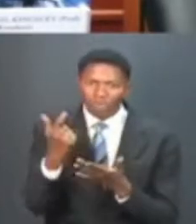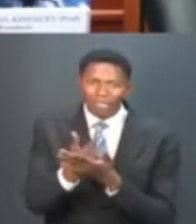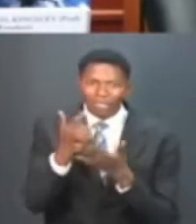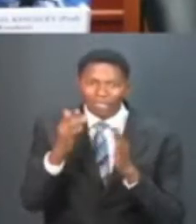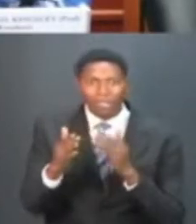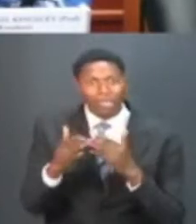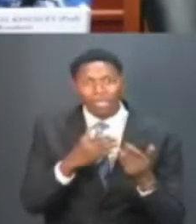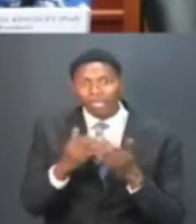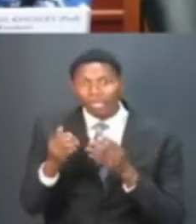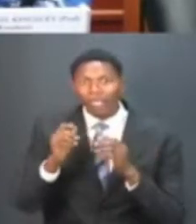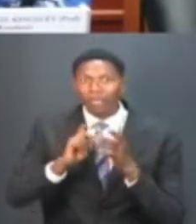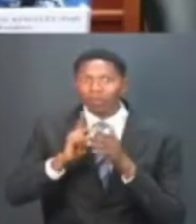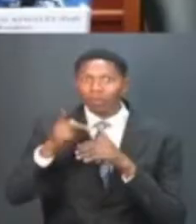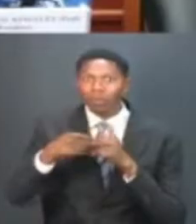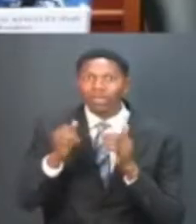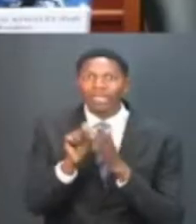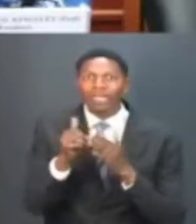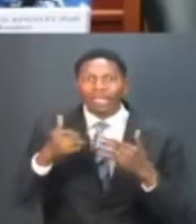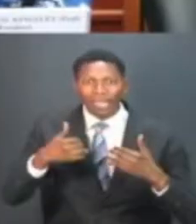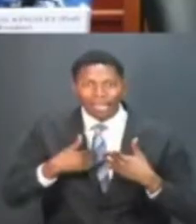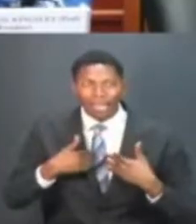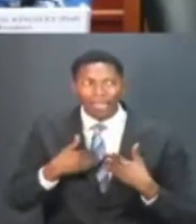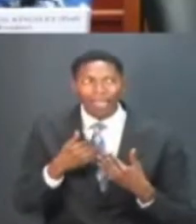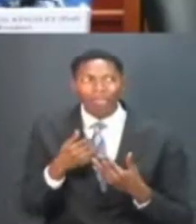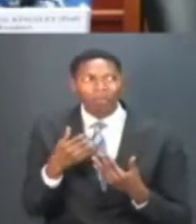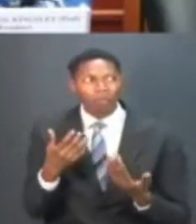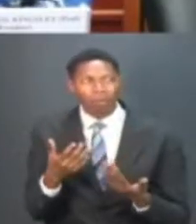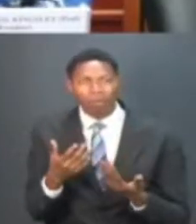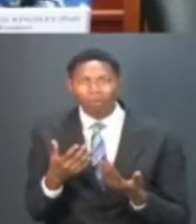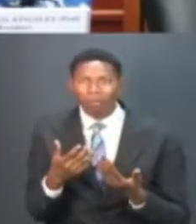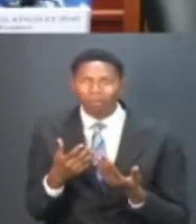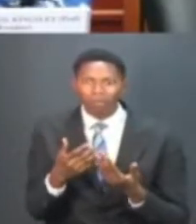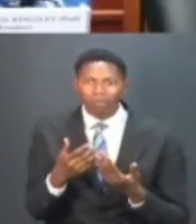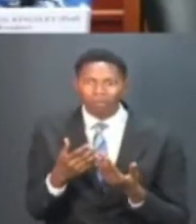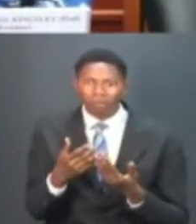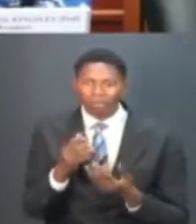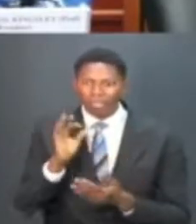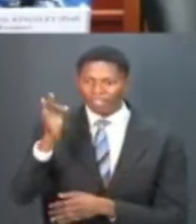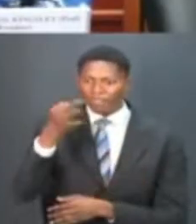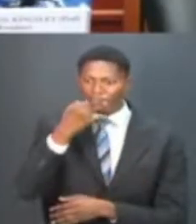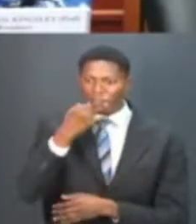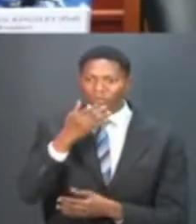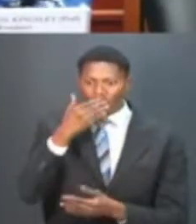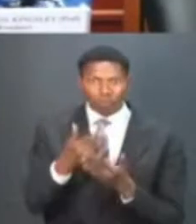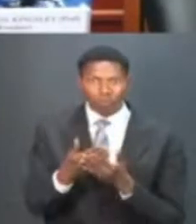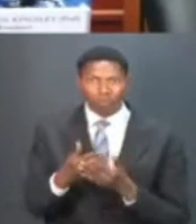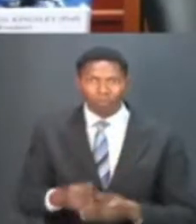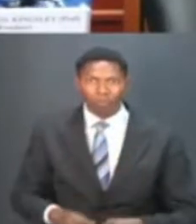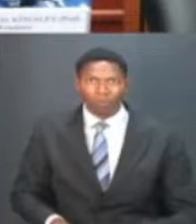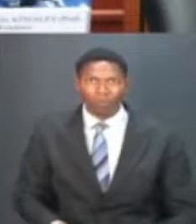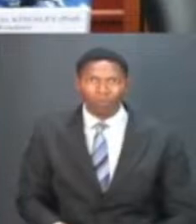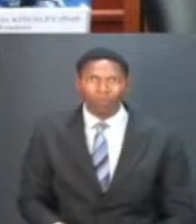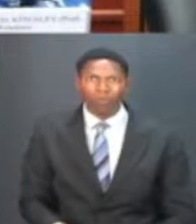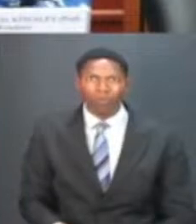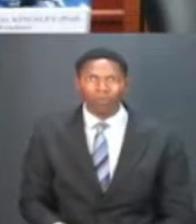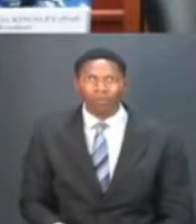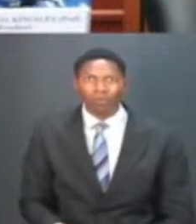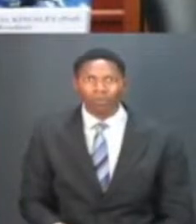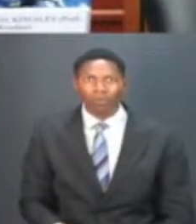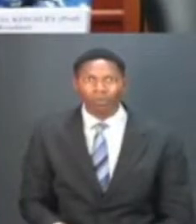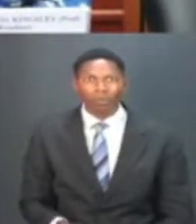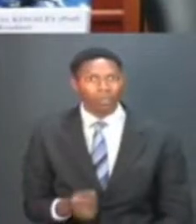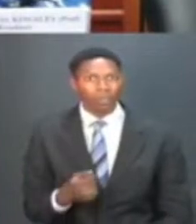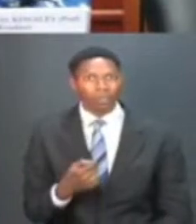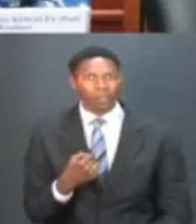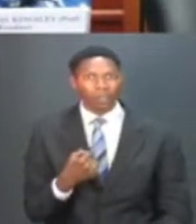program they have, the feedback is going well. So, Mr. Speaker, my association with this statement is just